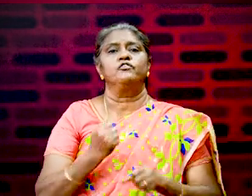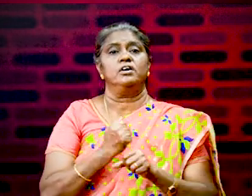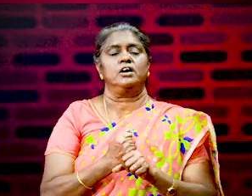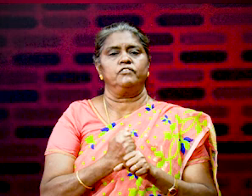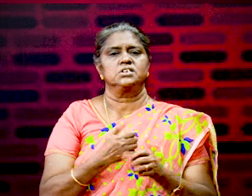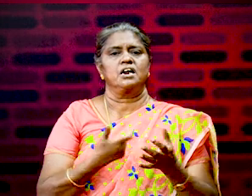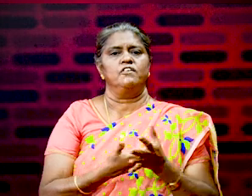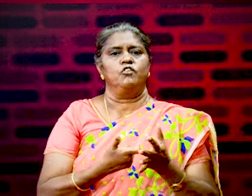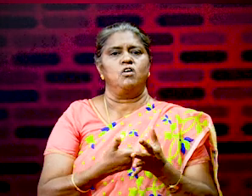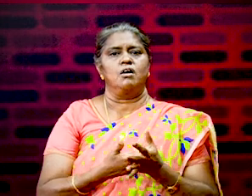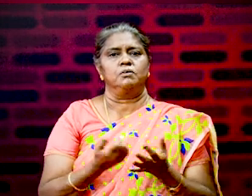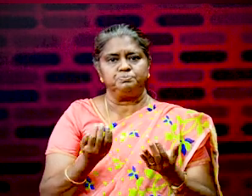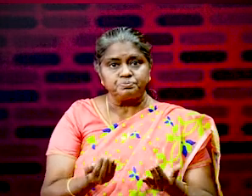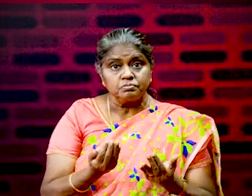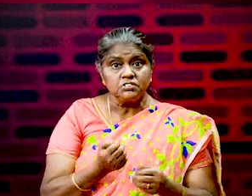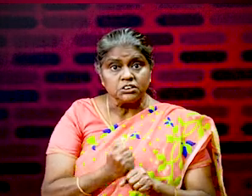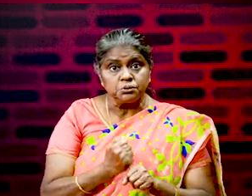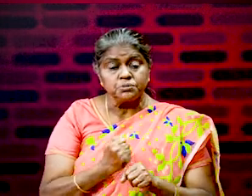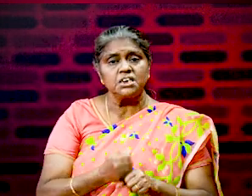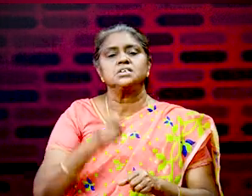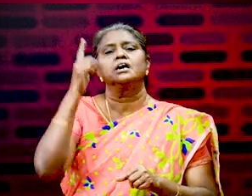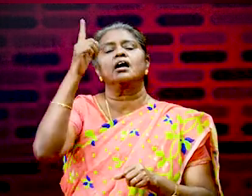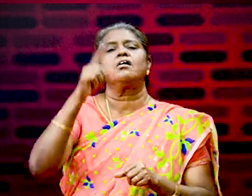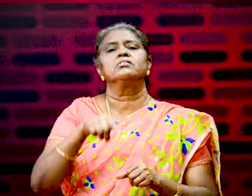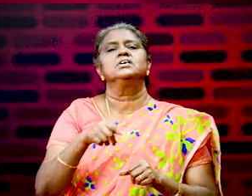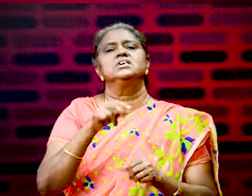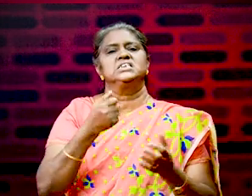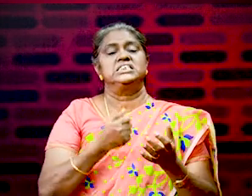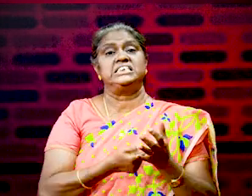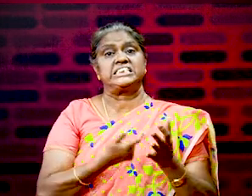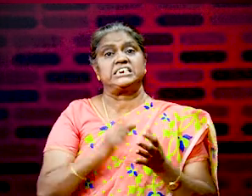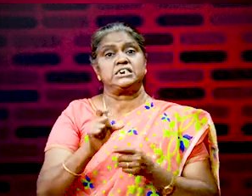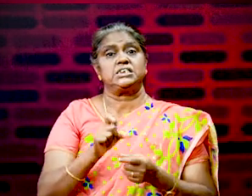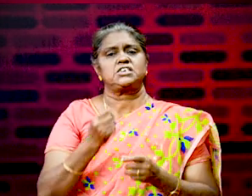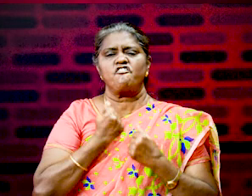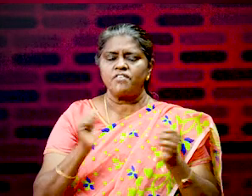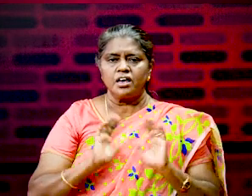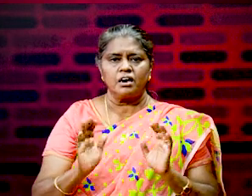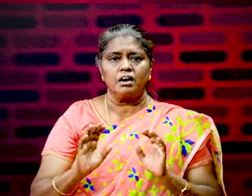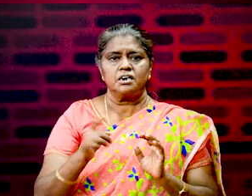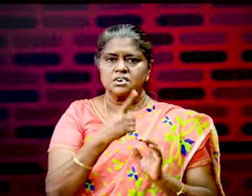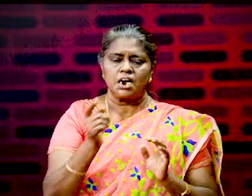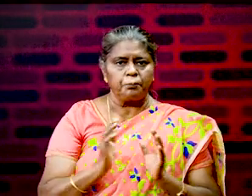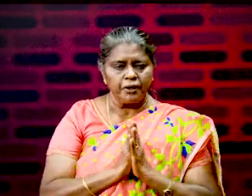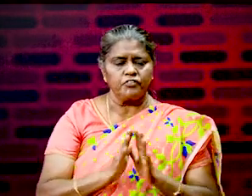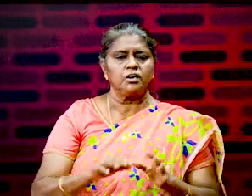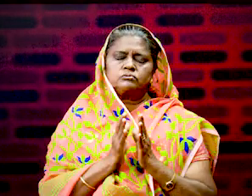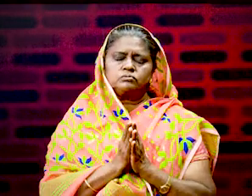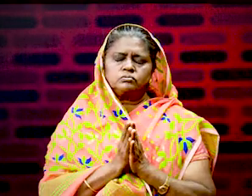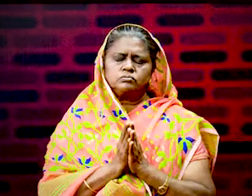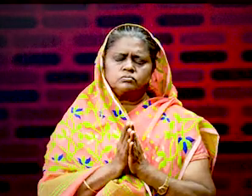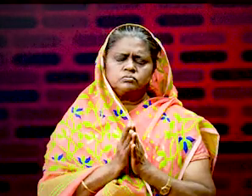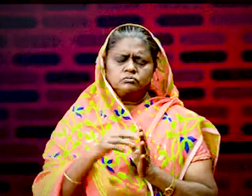salvation. It's a month of receiving God's justice. Be bold. Fear not. Shall I pray for you? Abba,